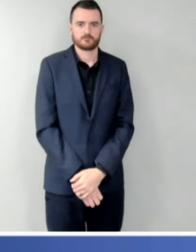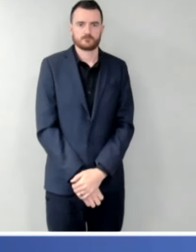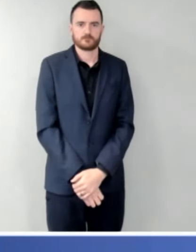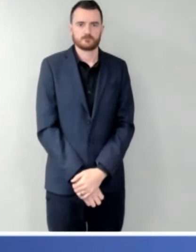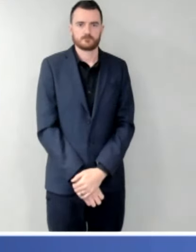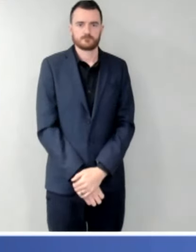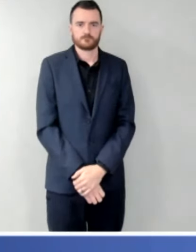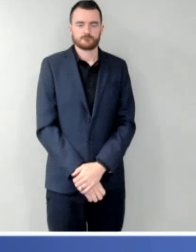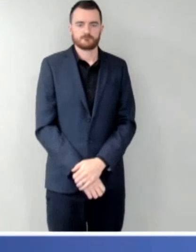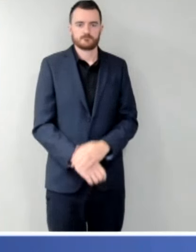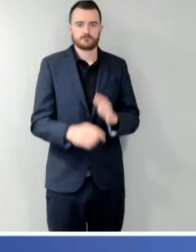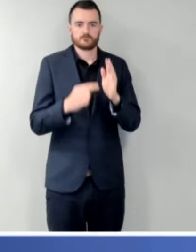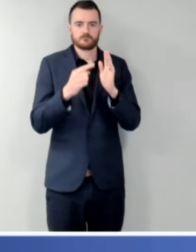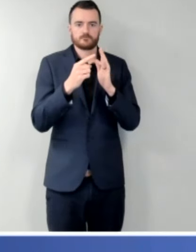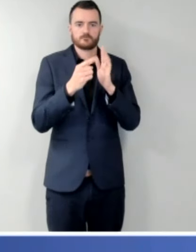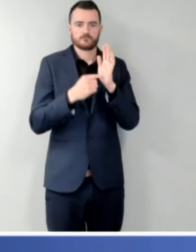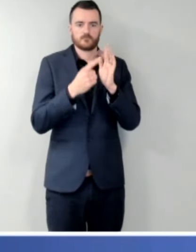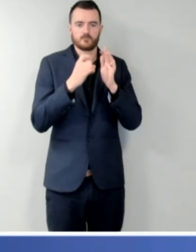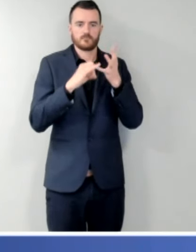Otis Maslin,